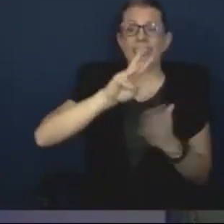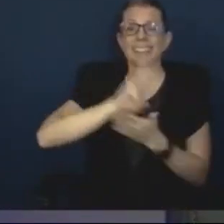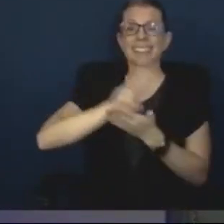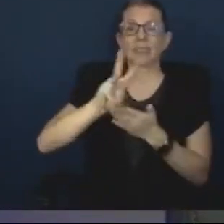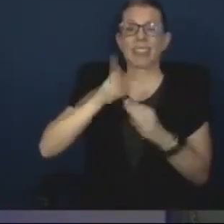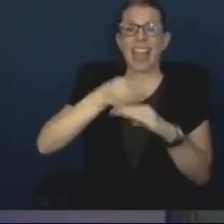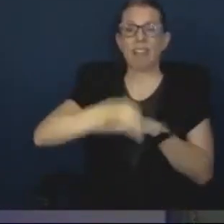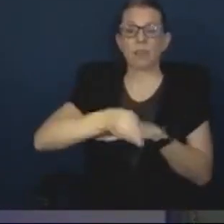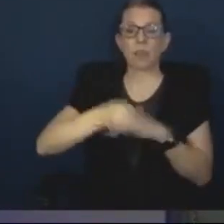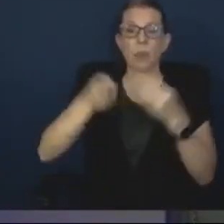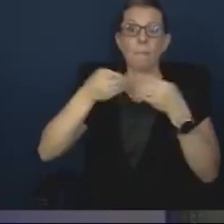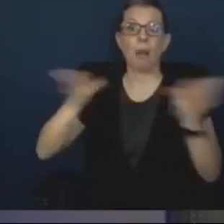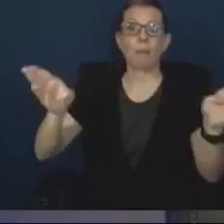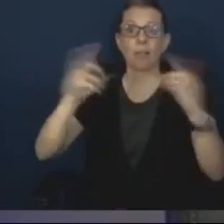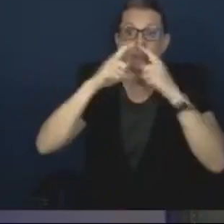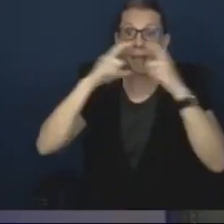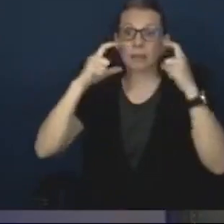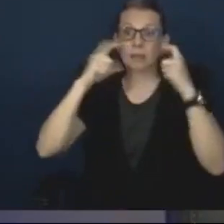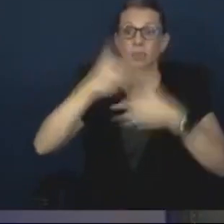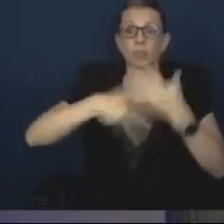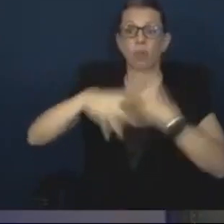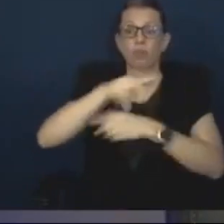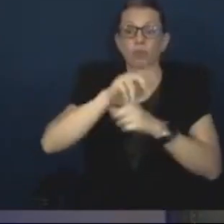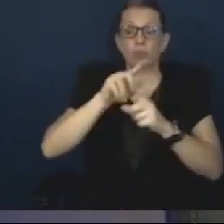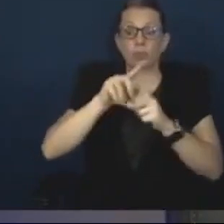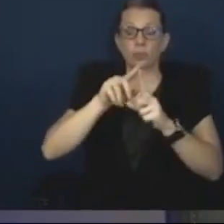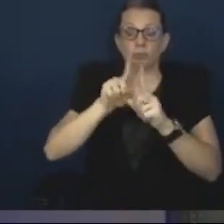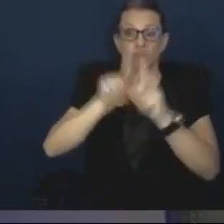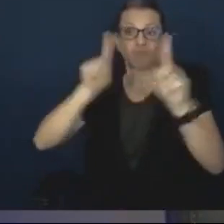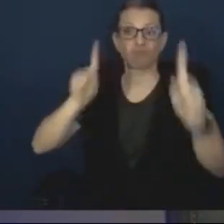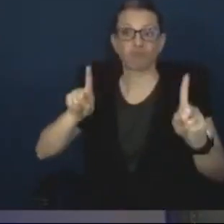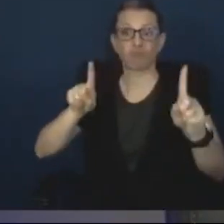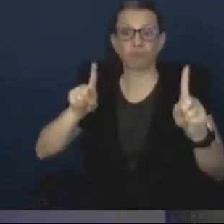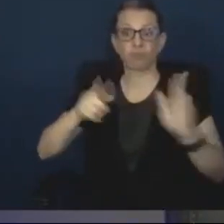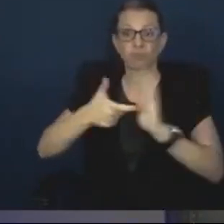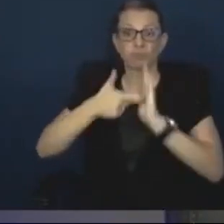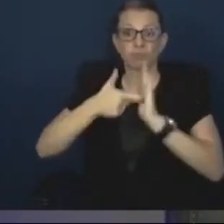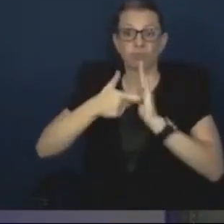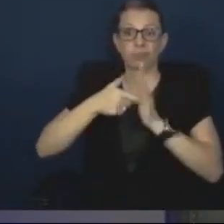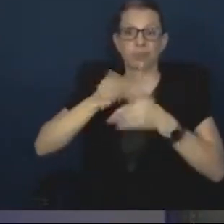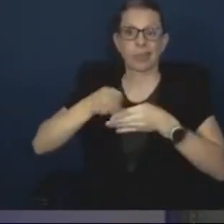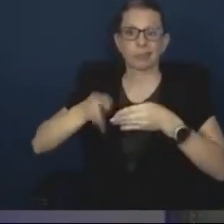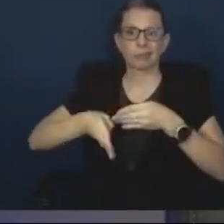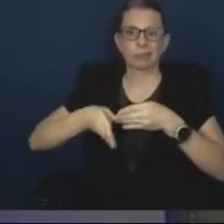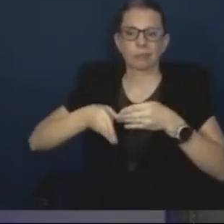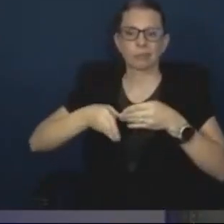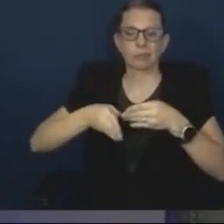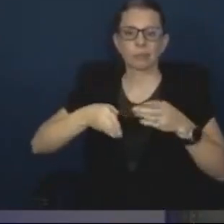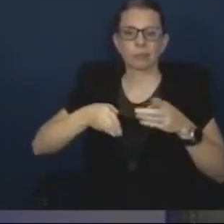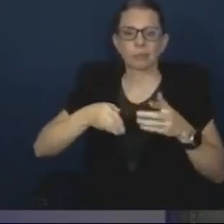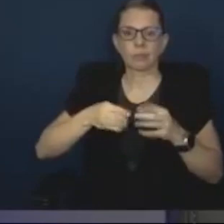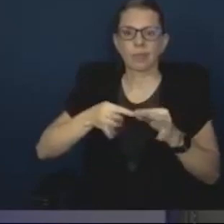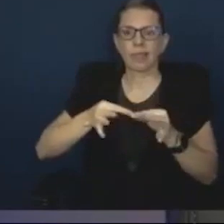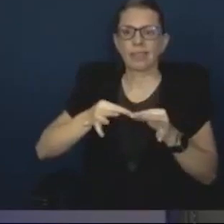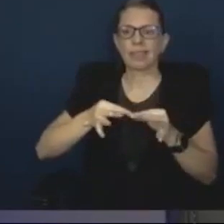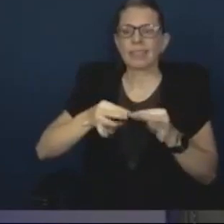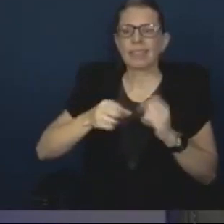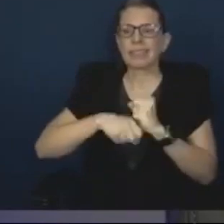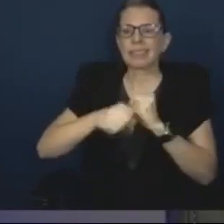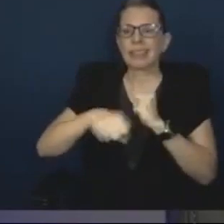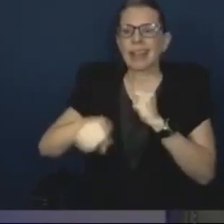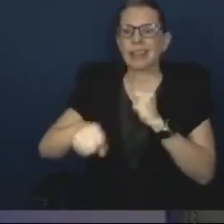and social distancing mandates in our area ended, which has been the delay we've seen from almost every major event. It took 6 weeks